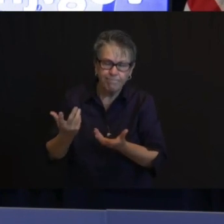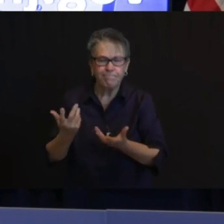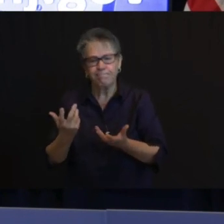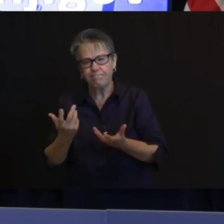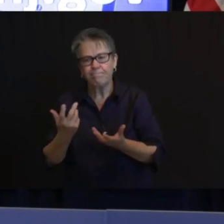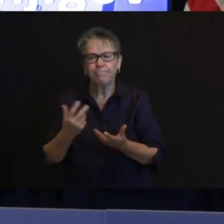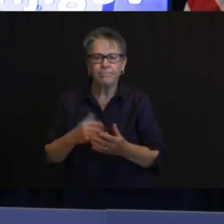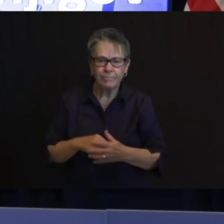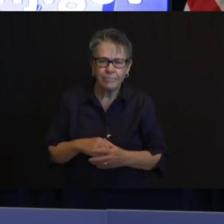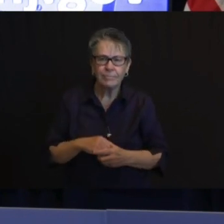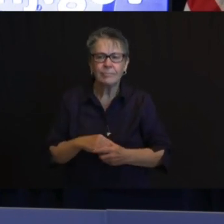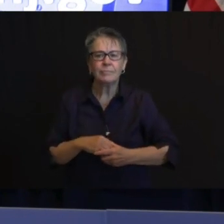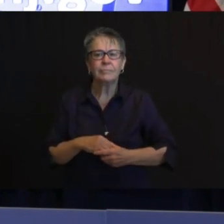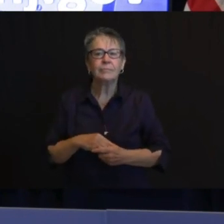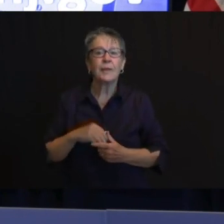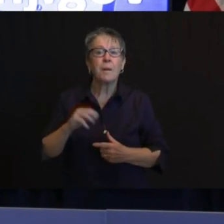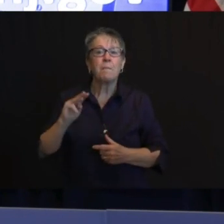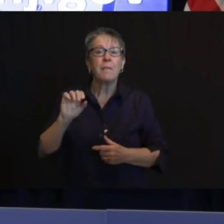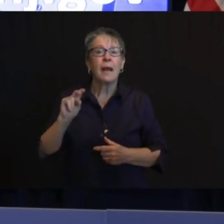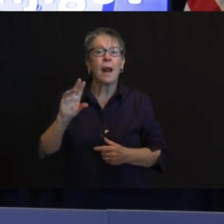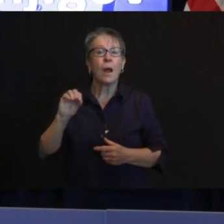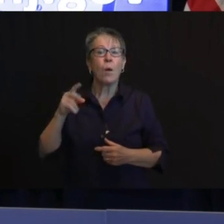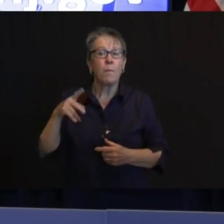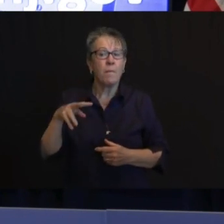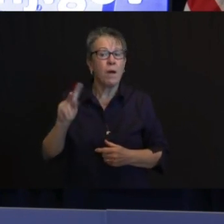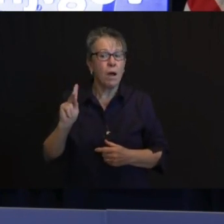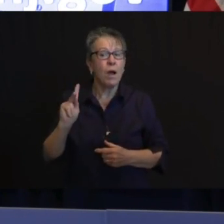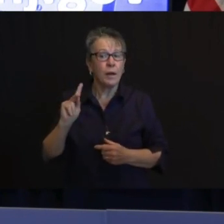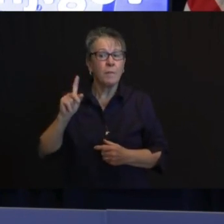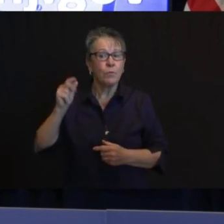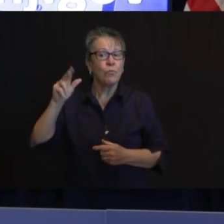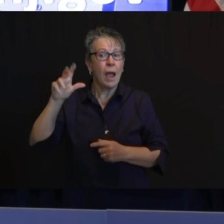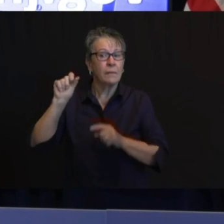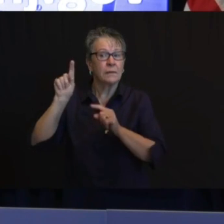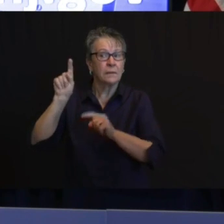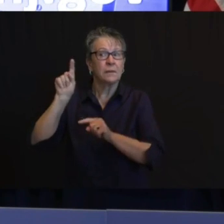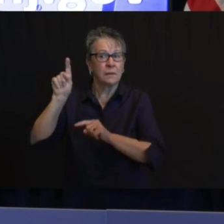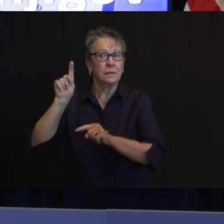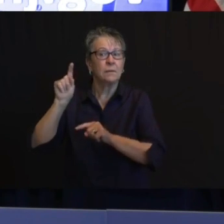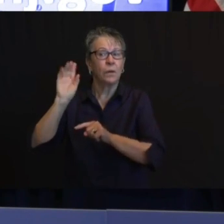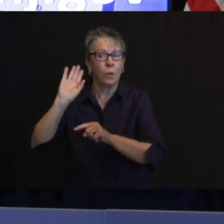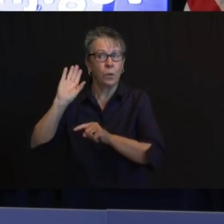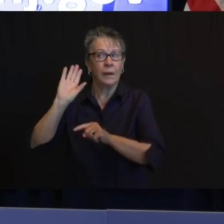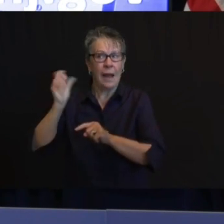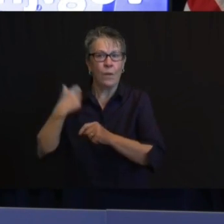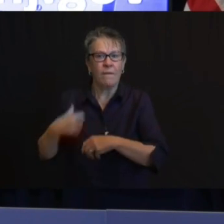Paramus homes. So we have stepped up the testing. In fact, today,